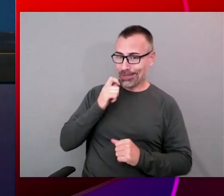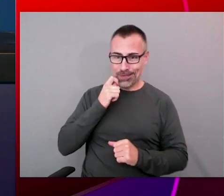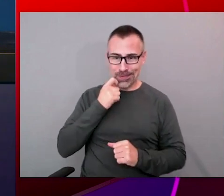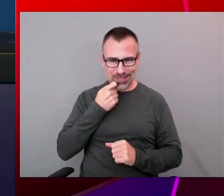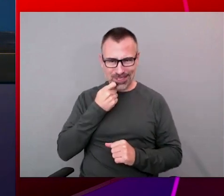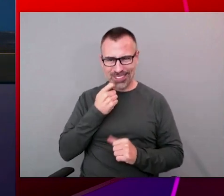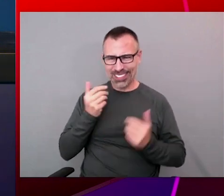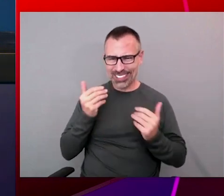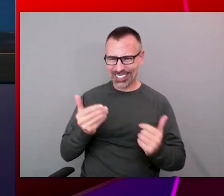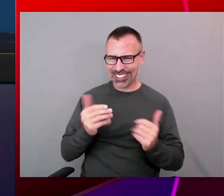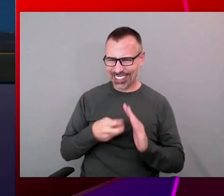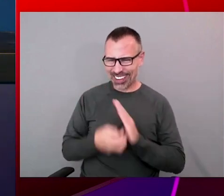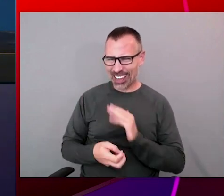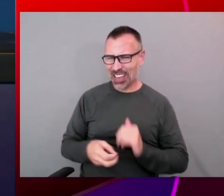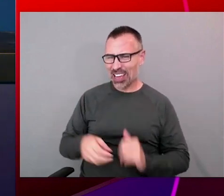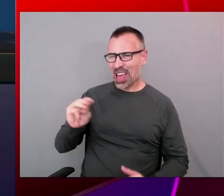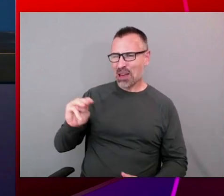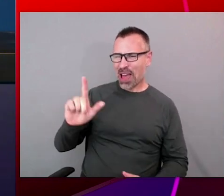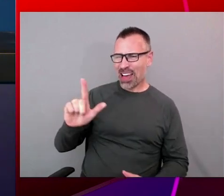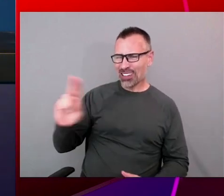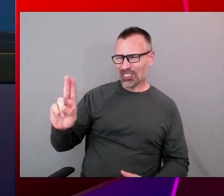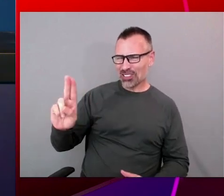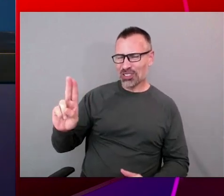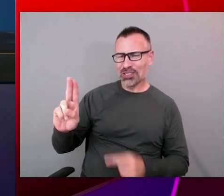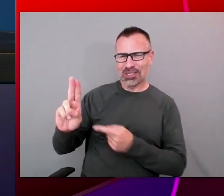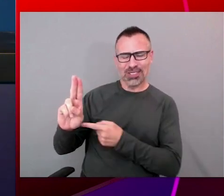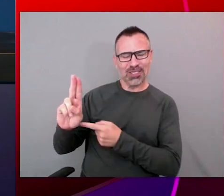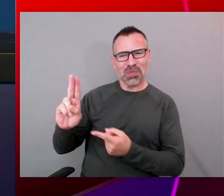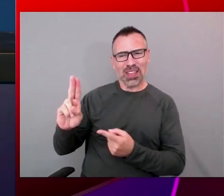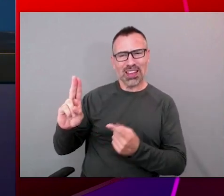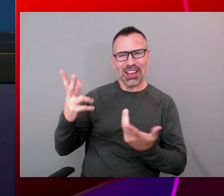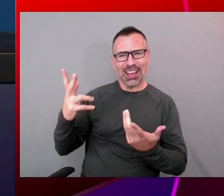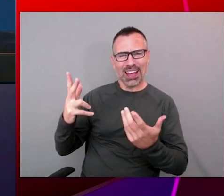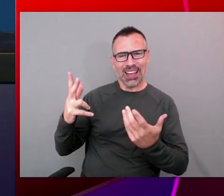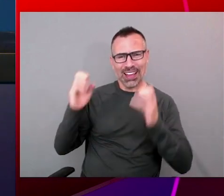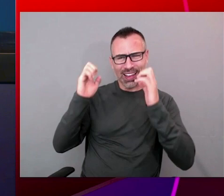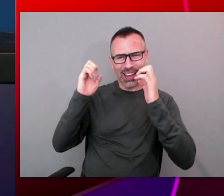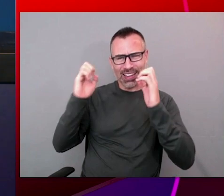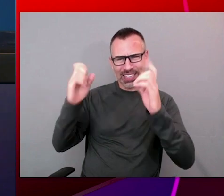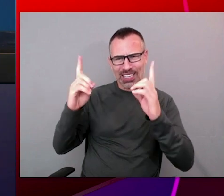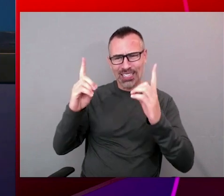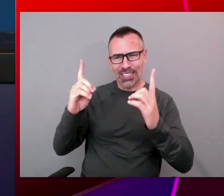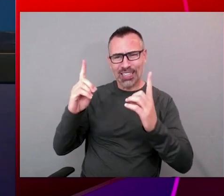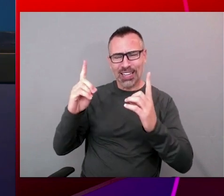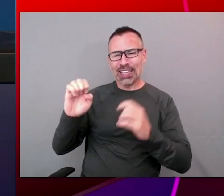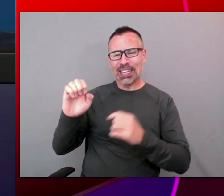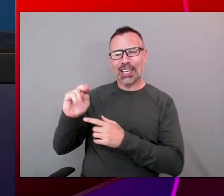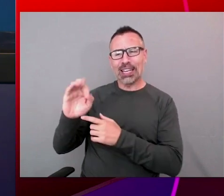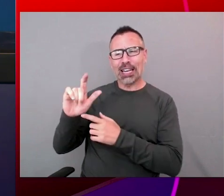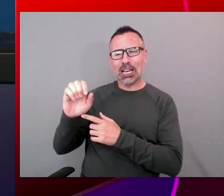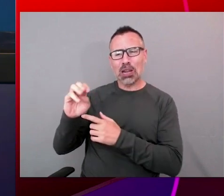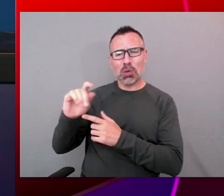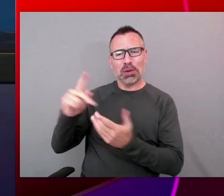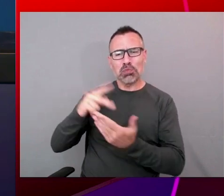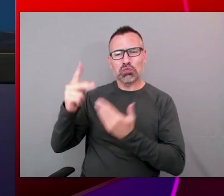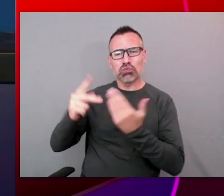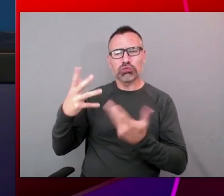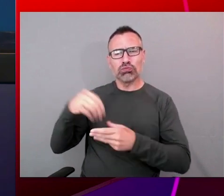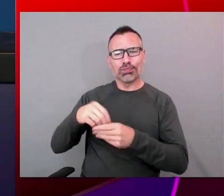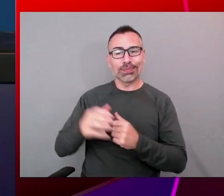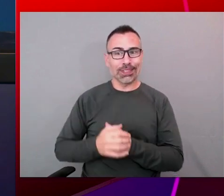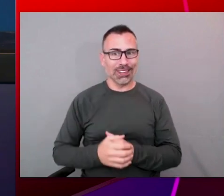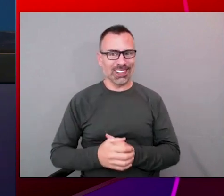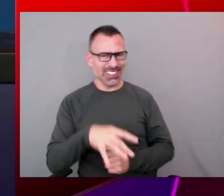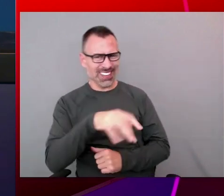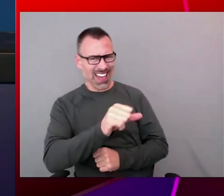does Machine Learning University, the educator enablement program, consist of? It's quite a mouthful. Yeah, so I'm super excited about this program because we've been working